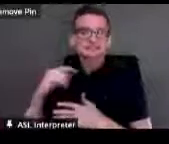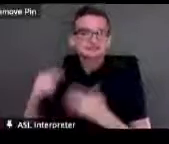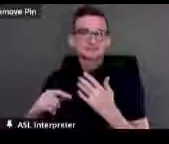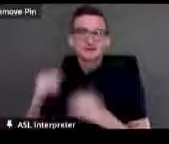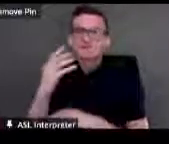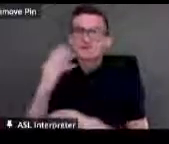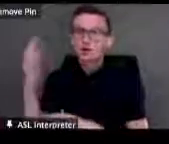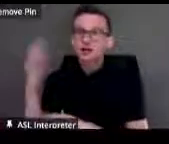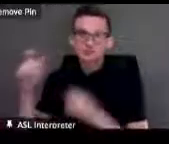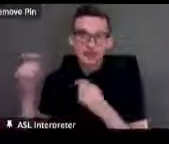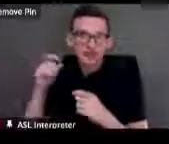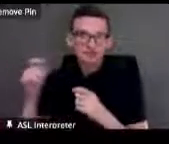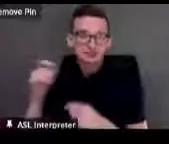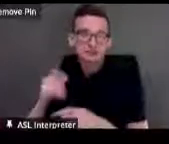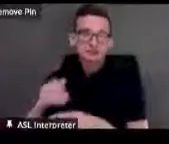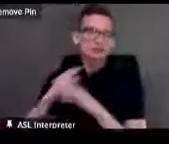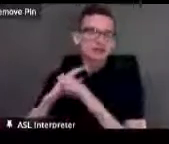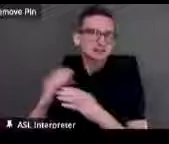and protecting the land.